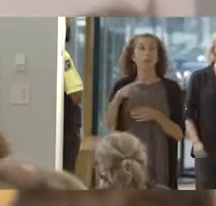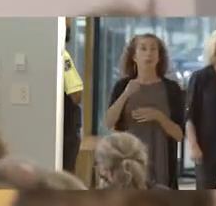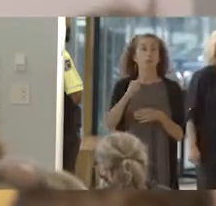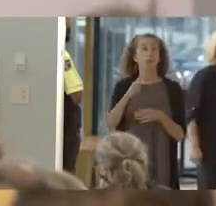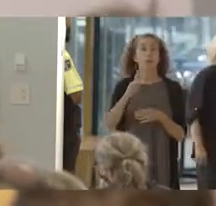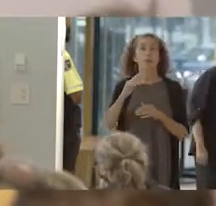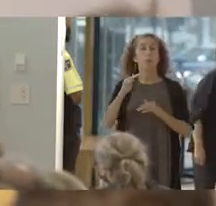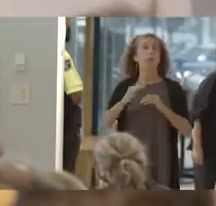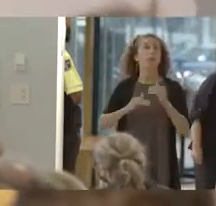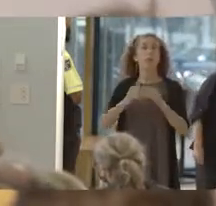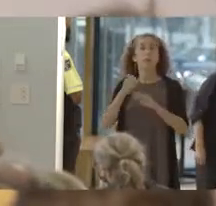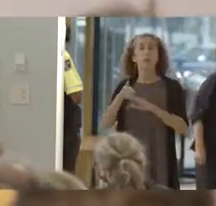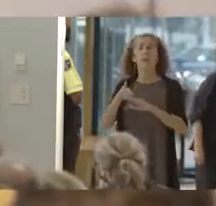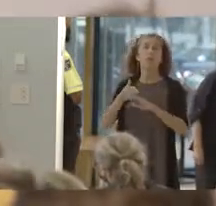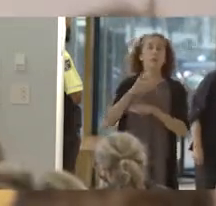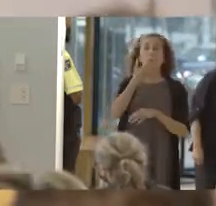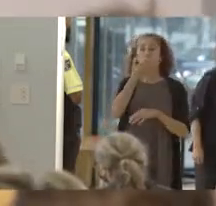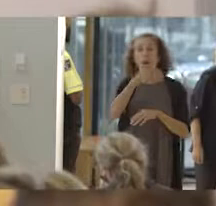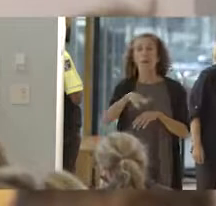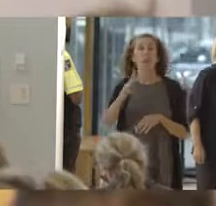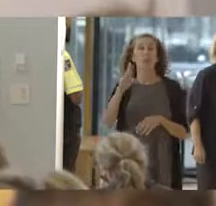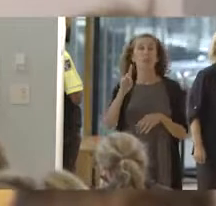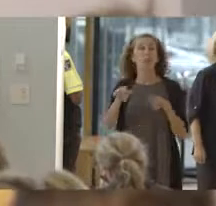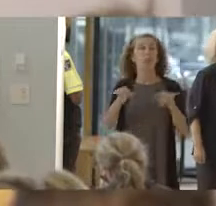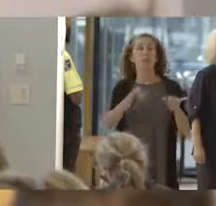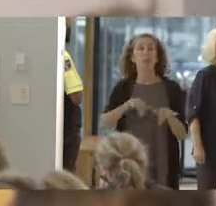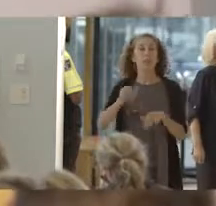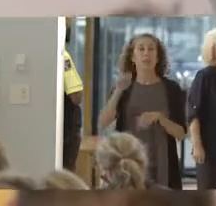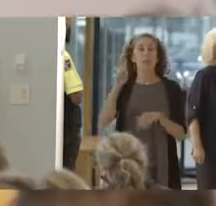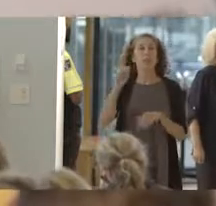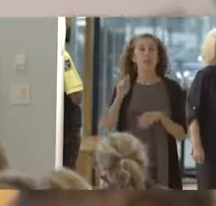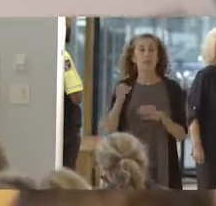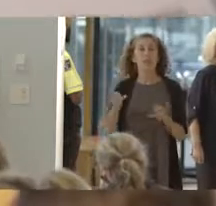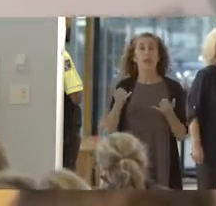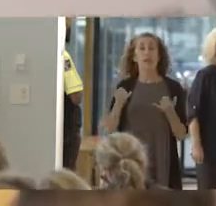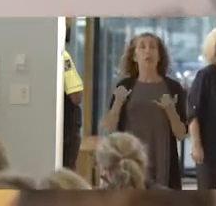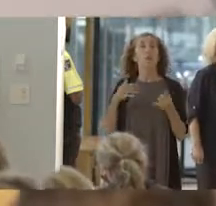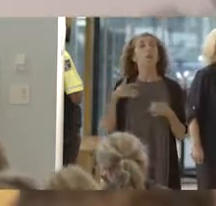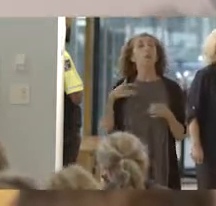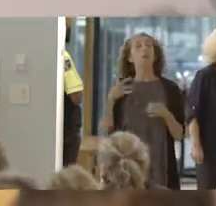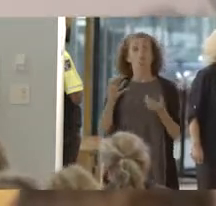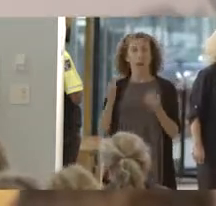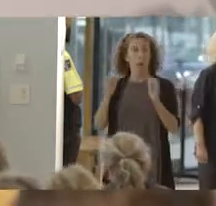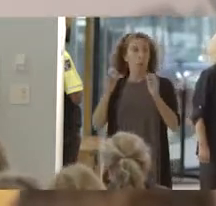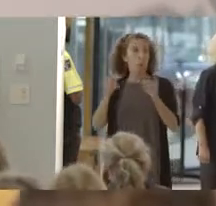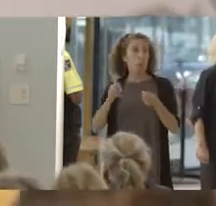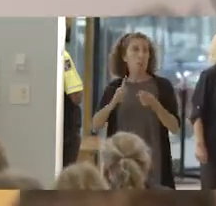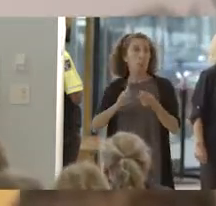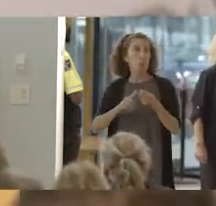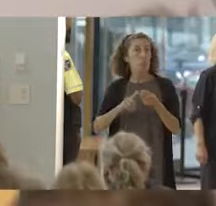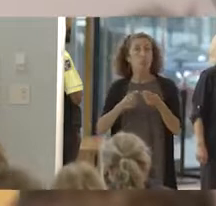before universal accessibility was the currency of design in the city. And so we think we also have the opportunity here to